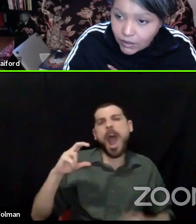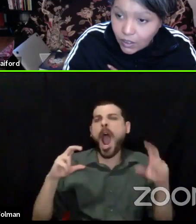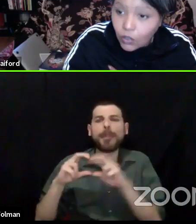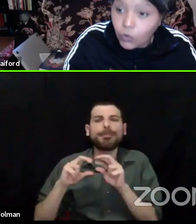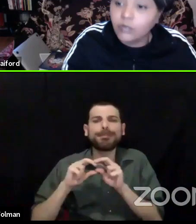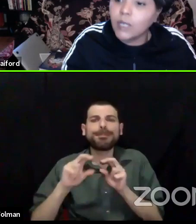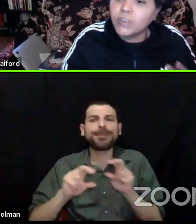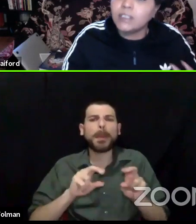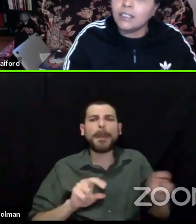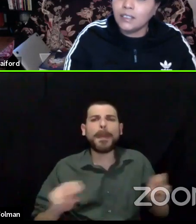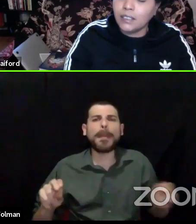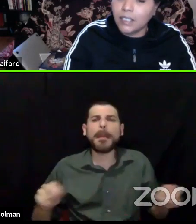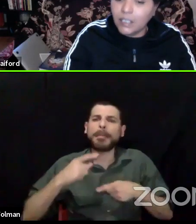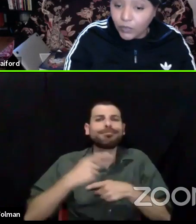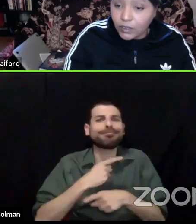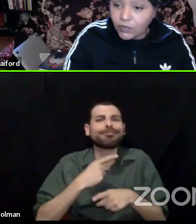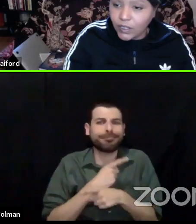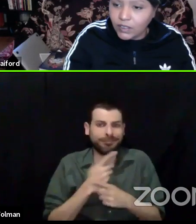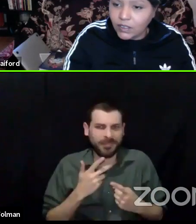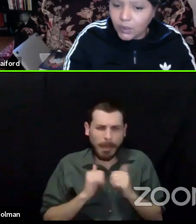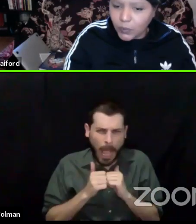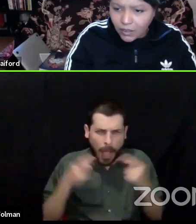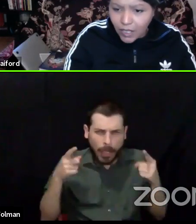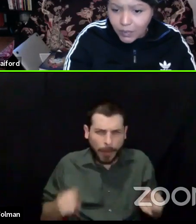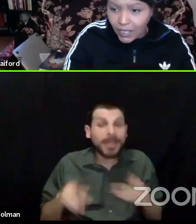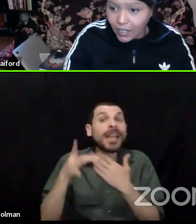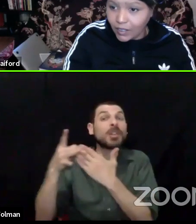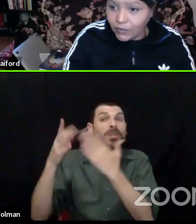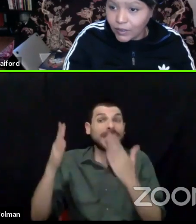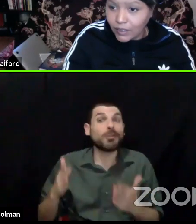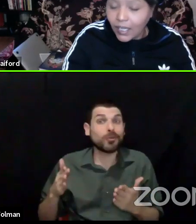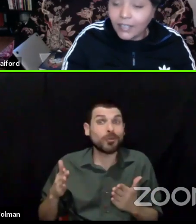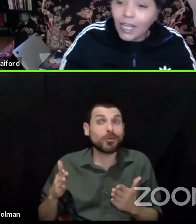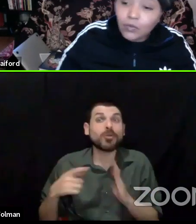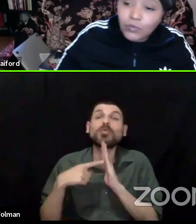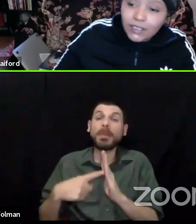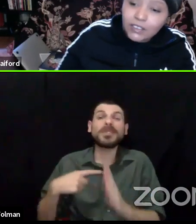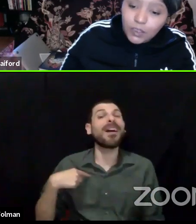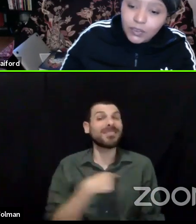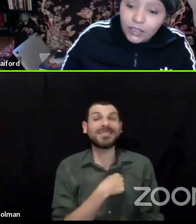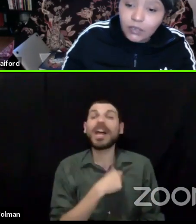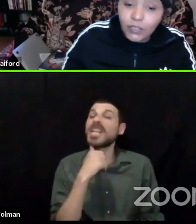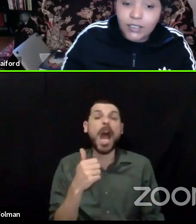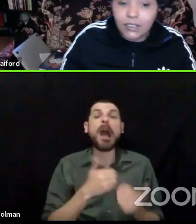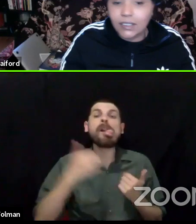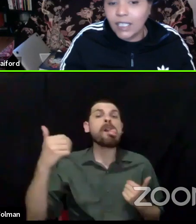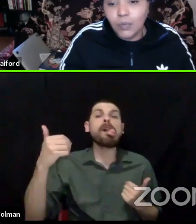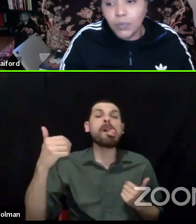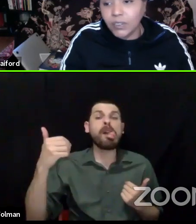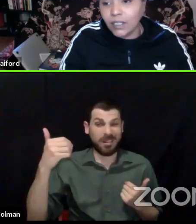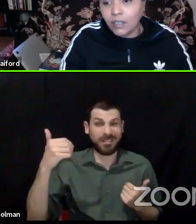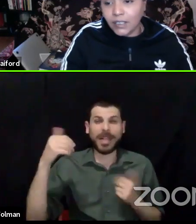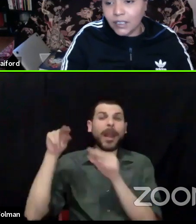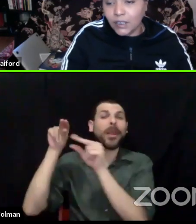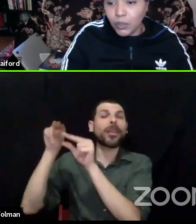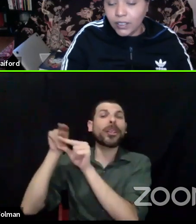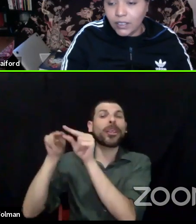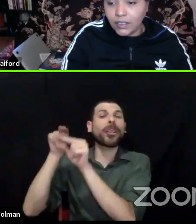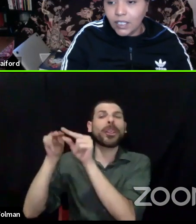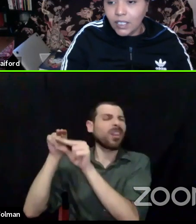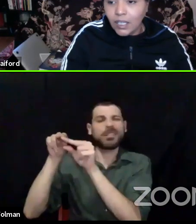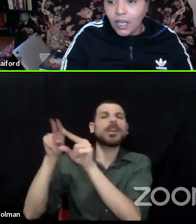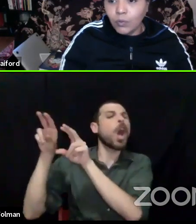funds, who are representing the need for those funds, are speaking on our behalf. Mm-hmm. And not redistributing the funds to the same people that already